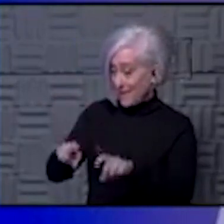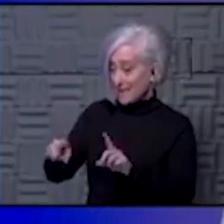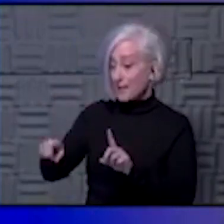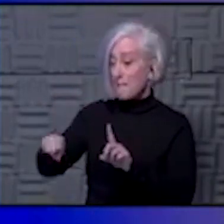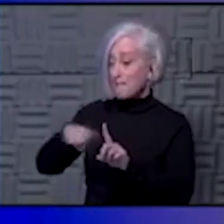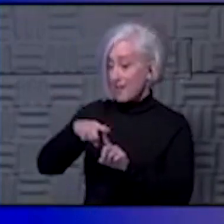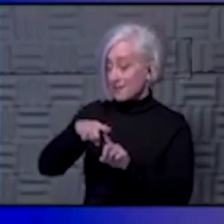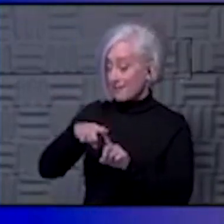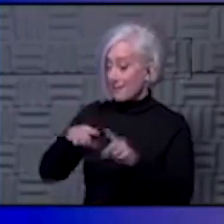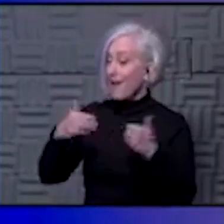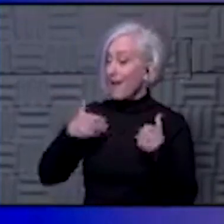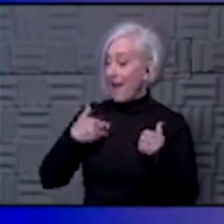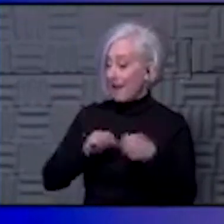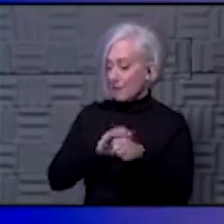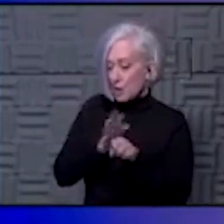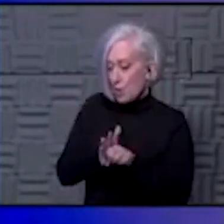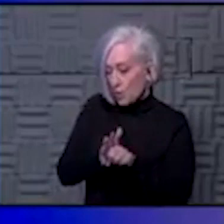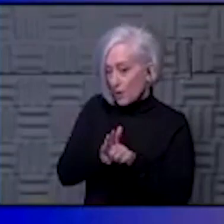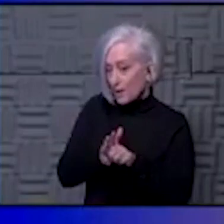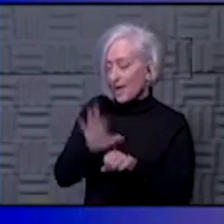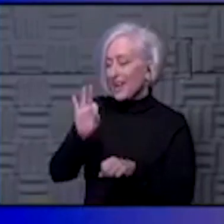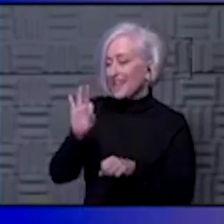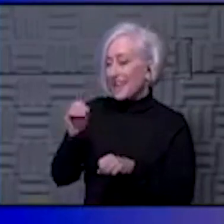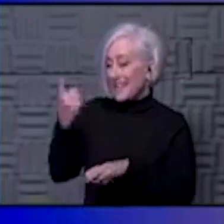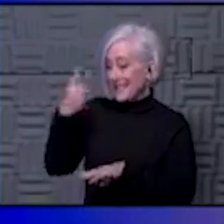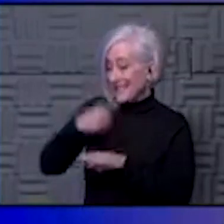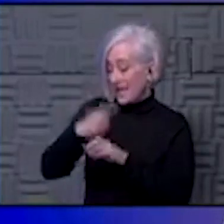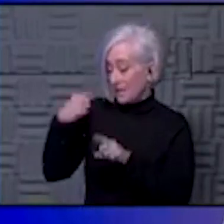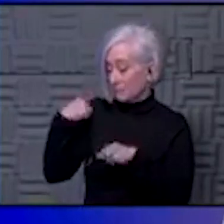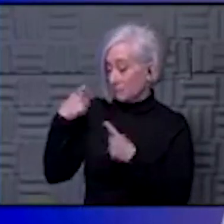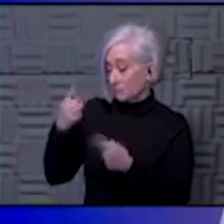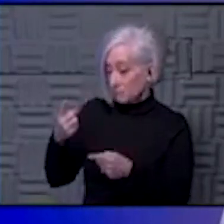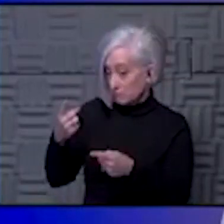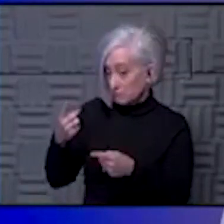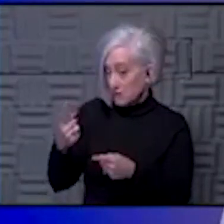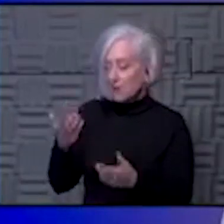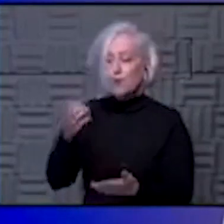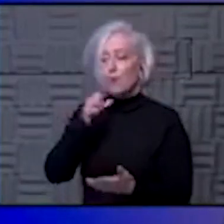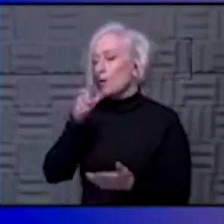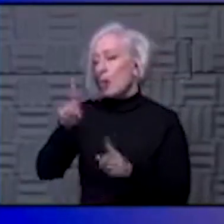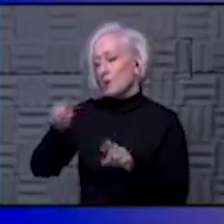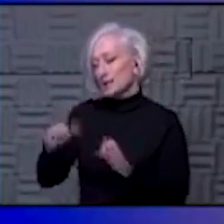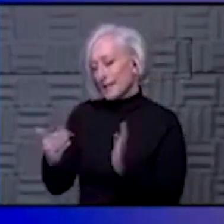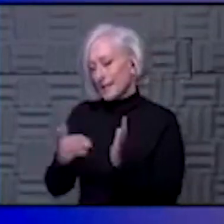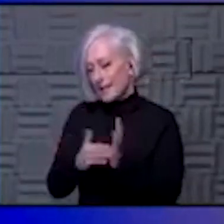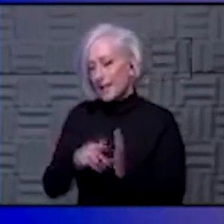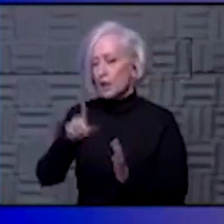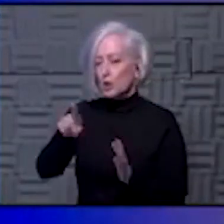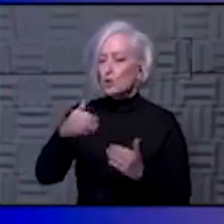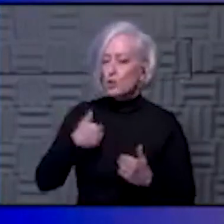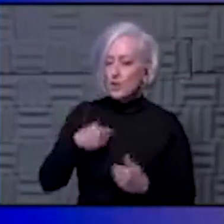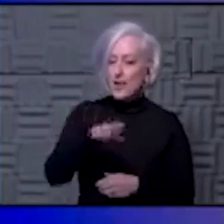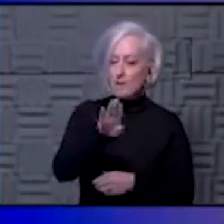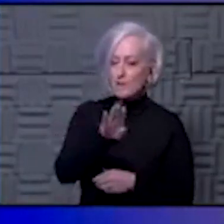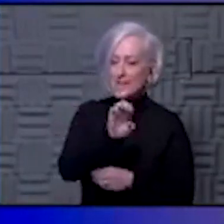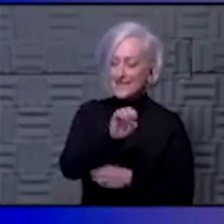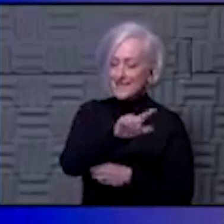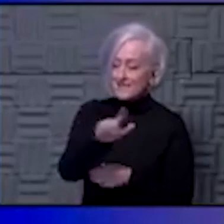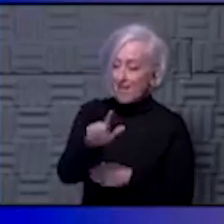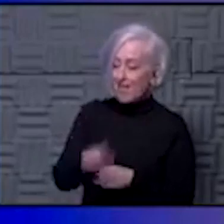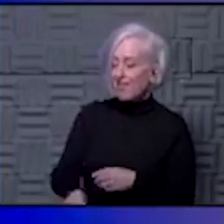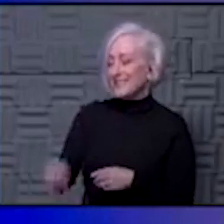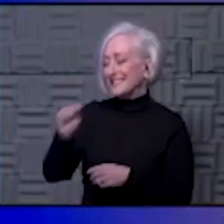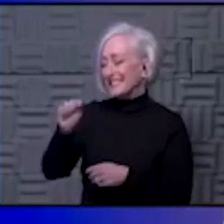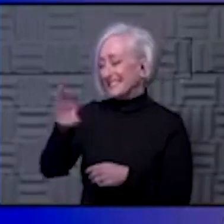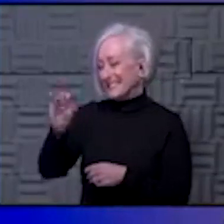we typically don't retest you here in the hospital. You should have immunity. You should have B cells, T cells, antibodies that are